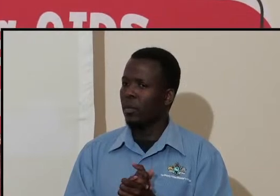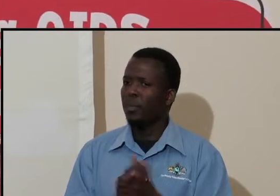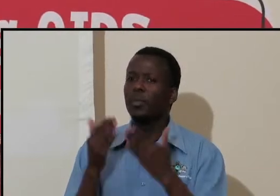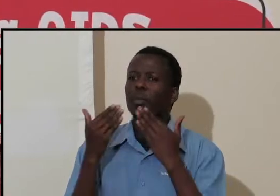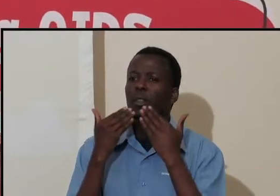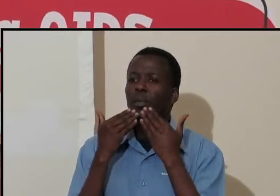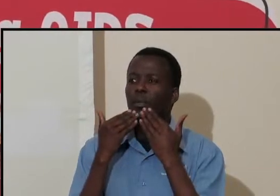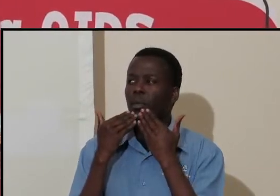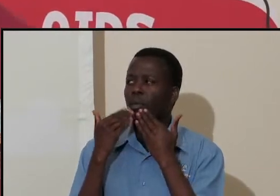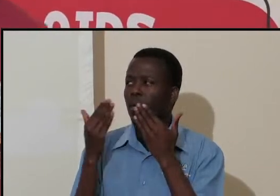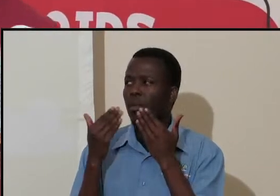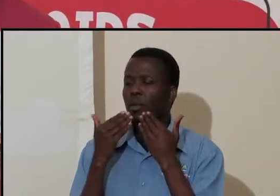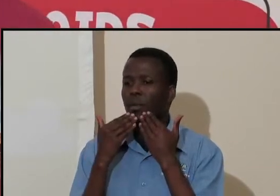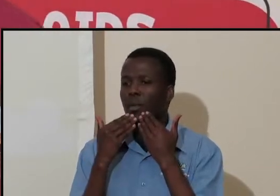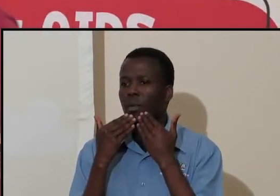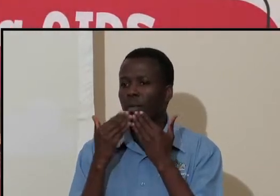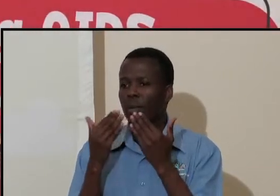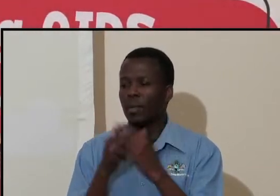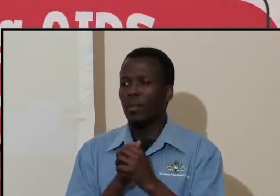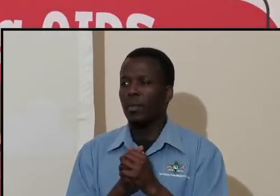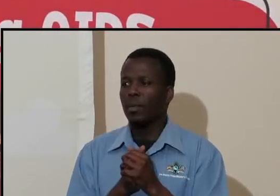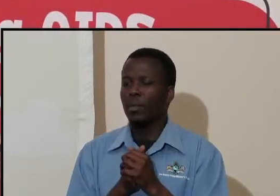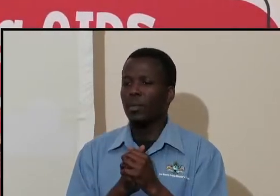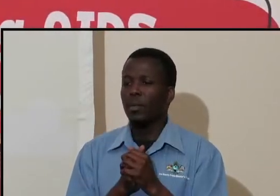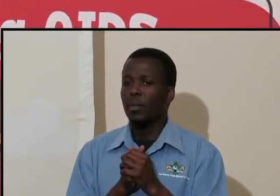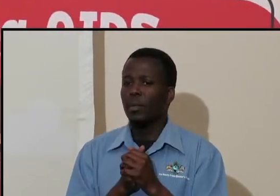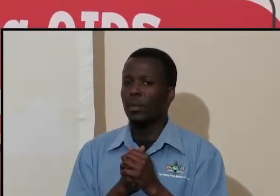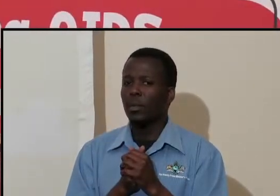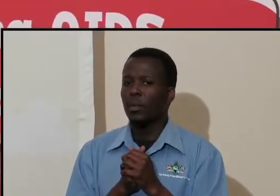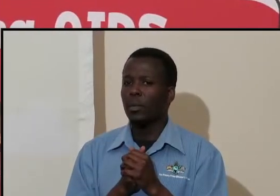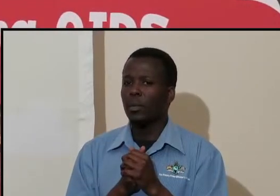Thank you very much, Ms. Rose.